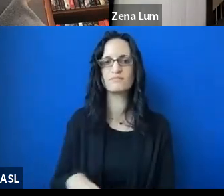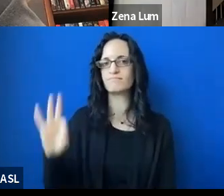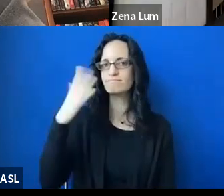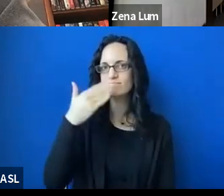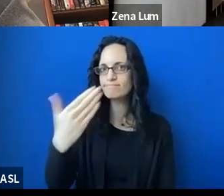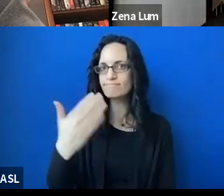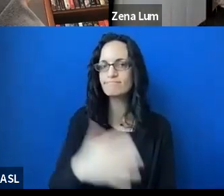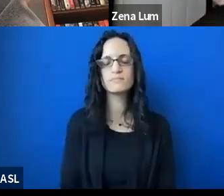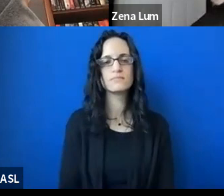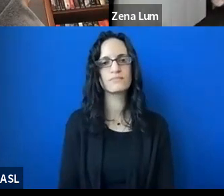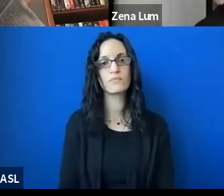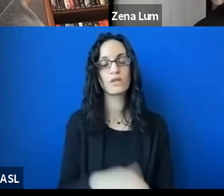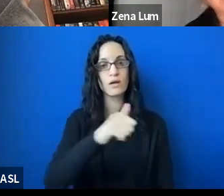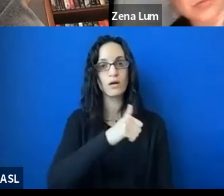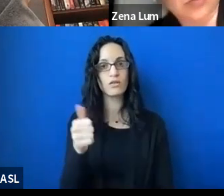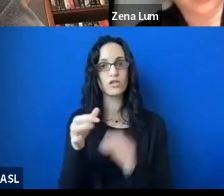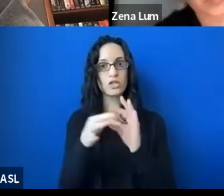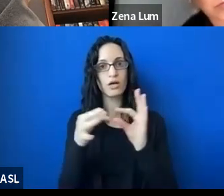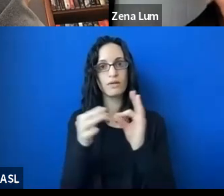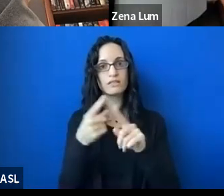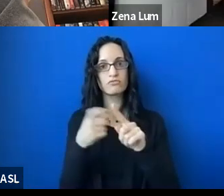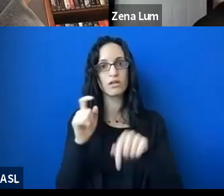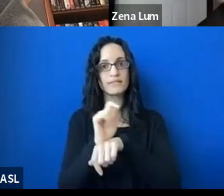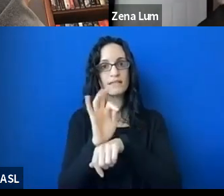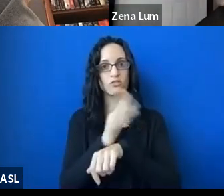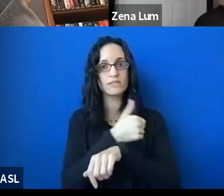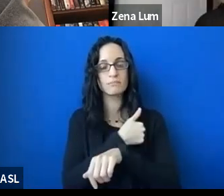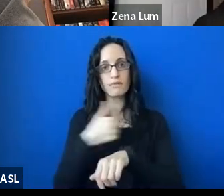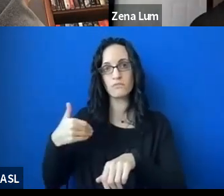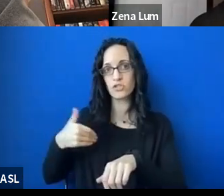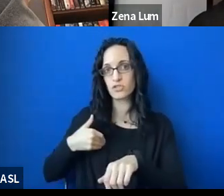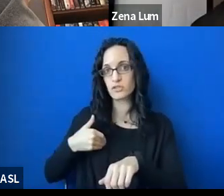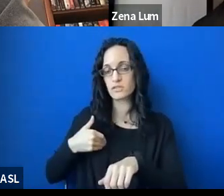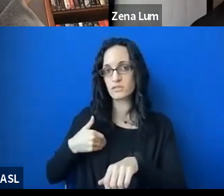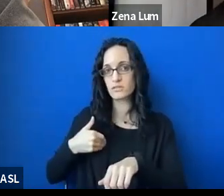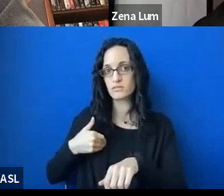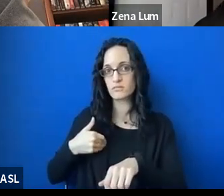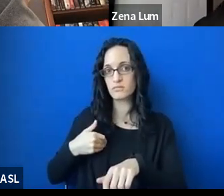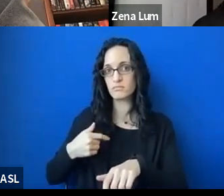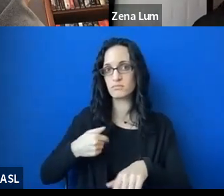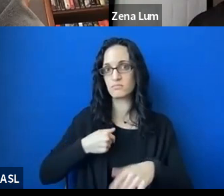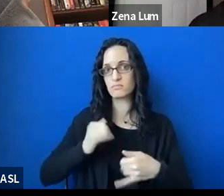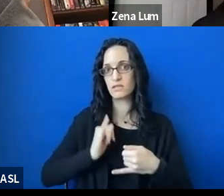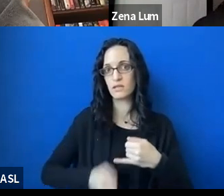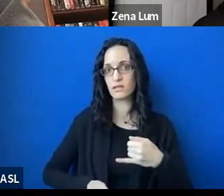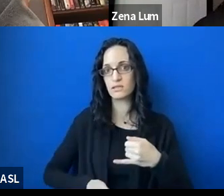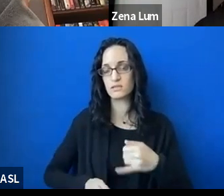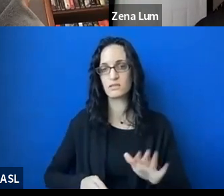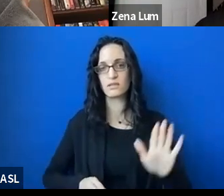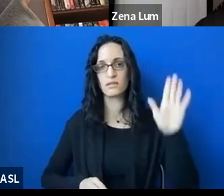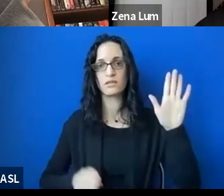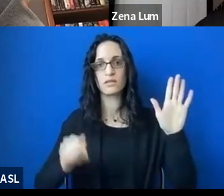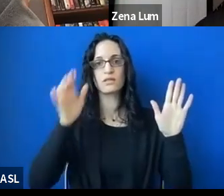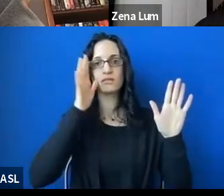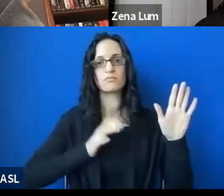there any other comments from task force members before I comment? I want to offer my thanks to